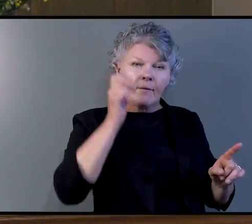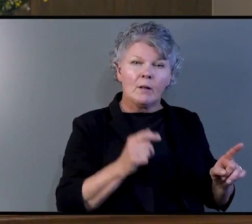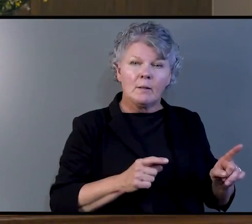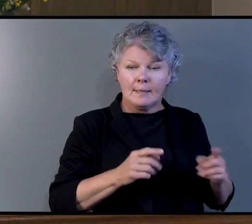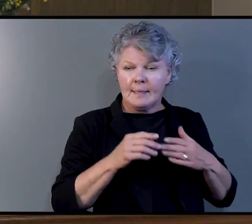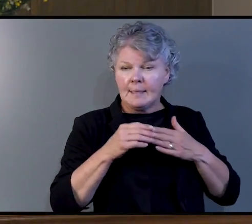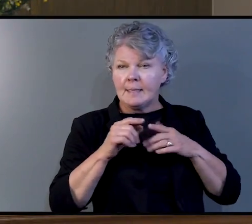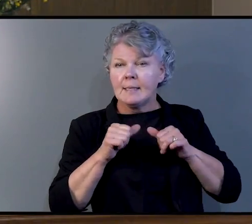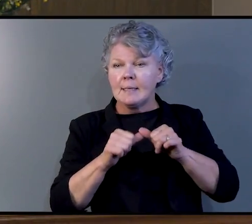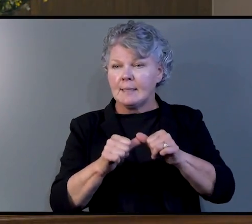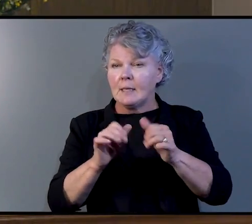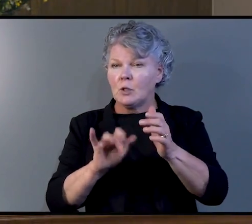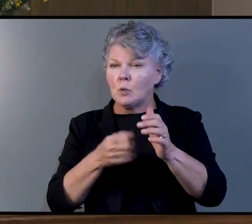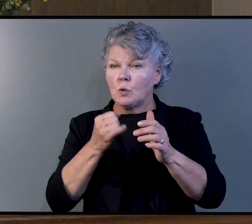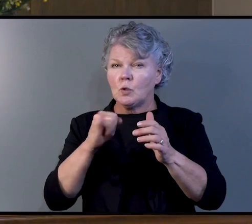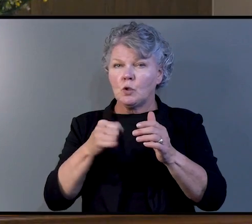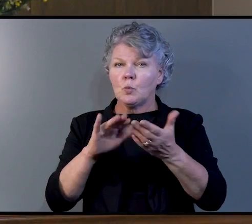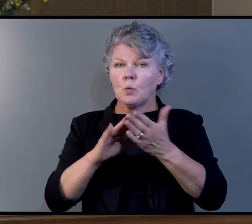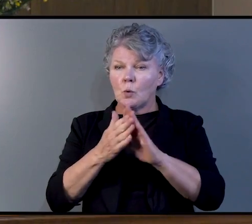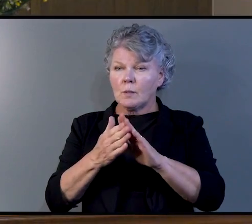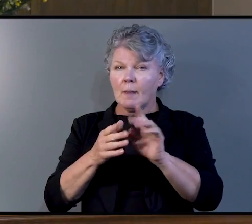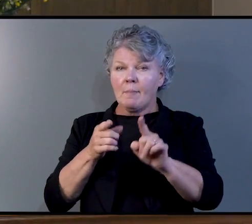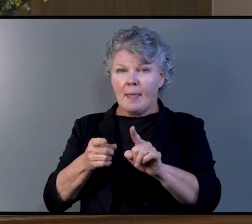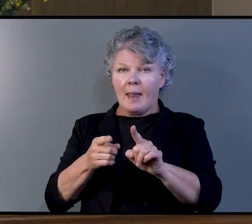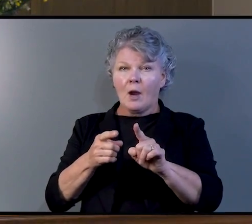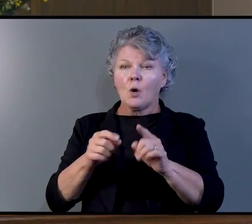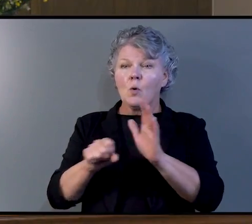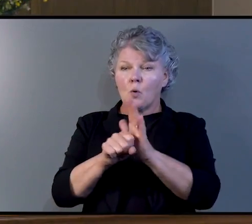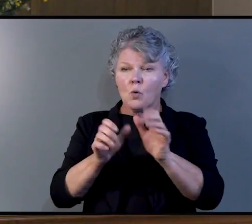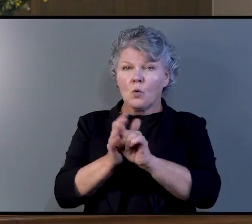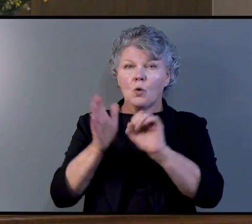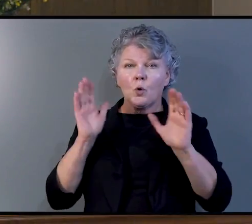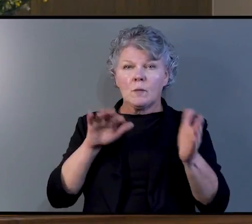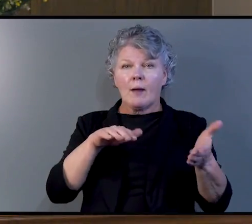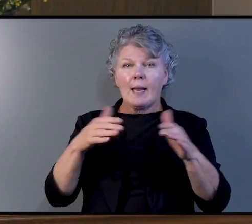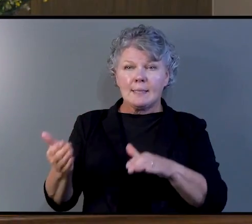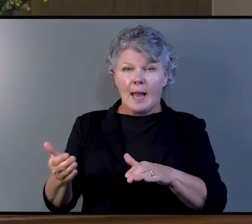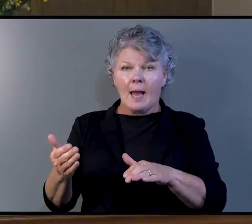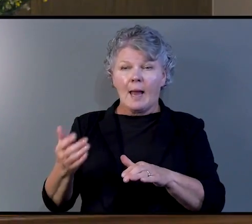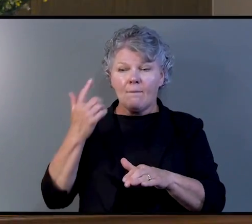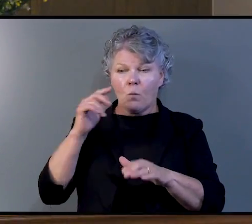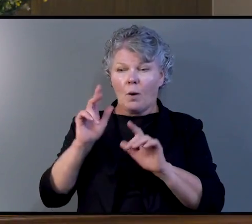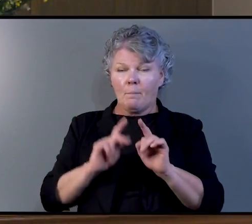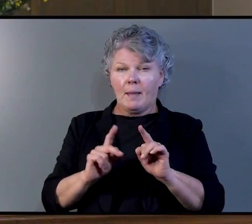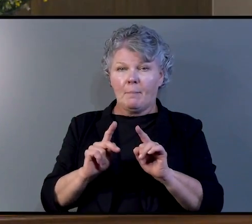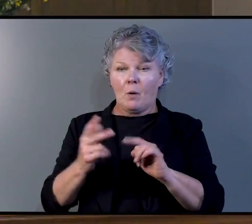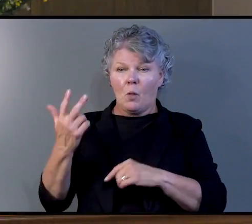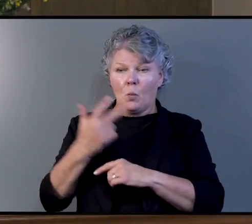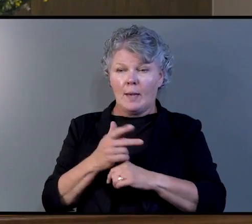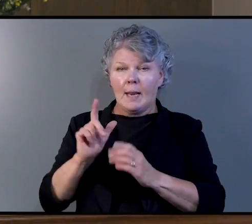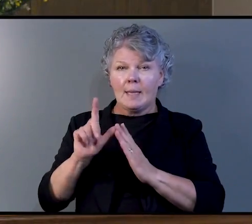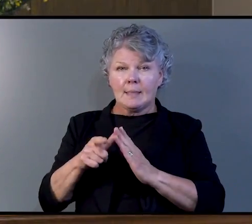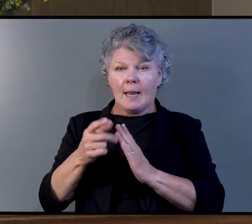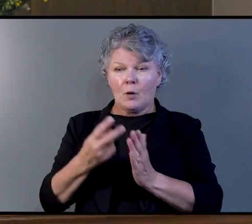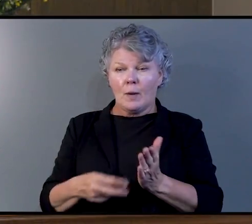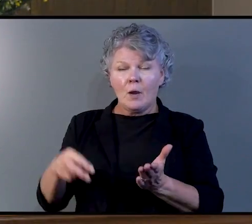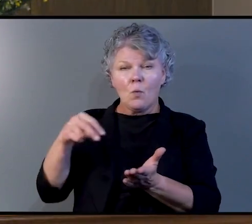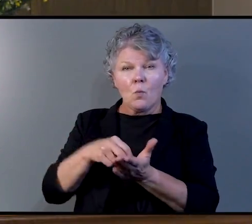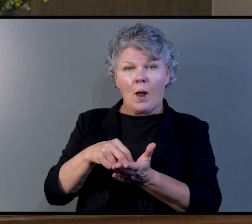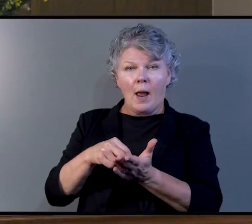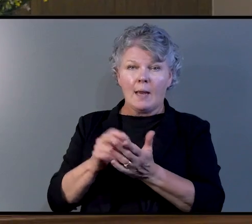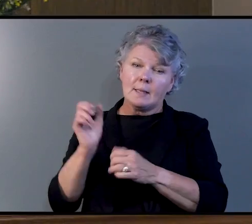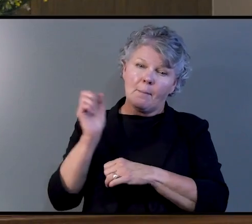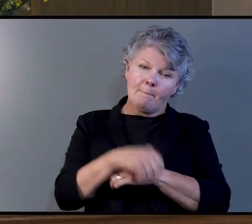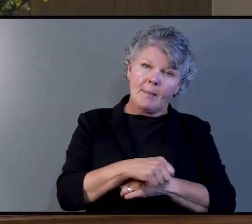Jerusalem, where he is crucified and died for the sake of humanity. 3 days later, Jesus rises from the dead, showing his authority over